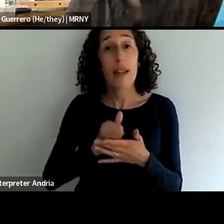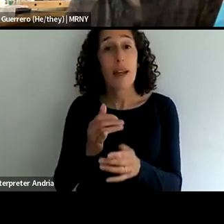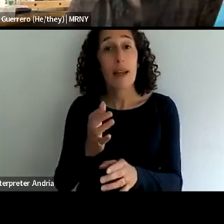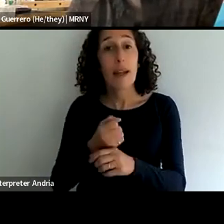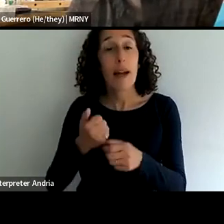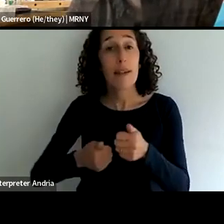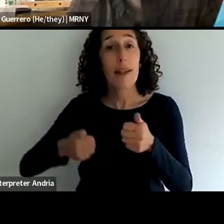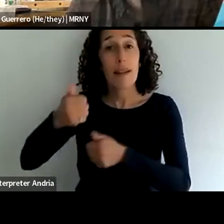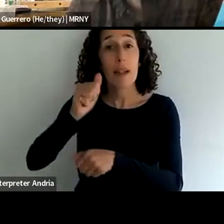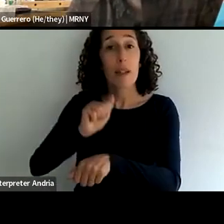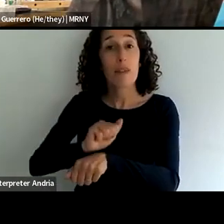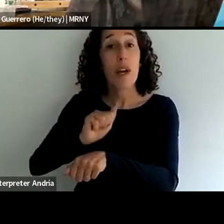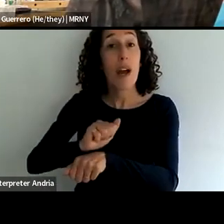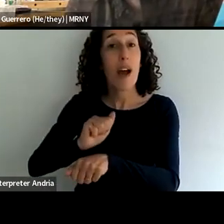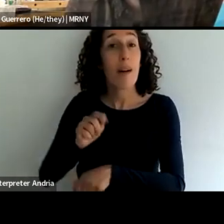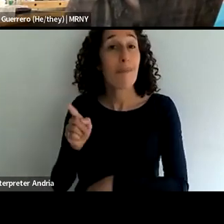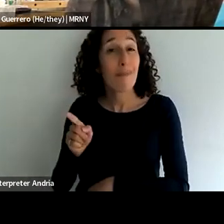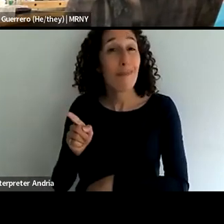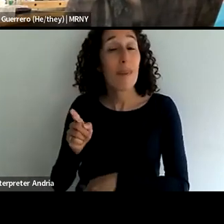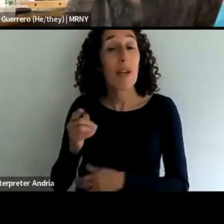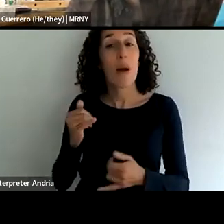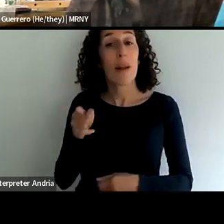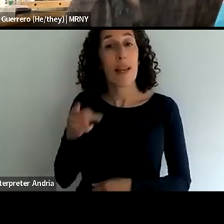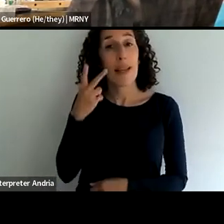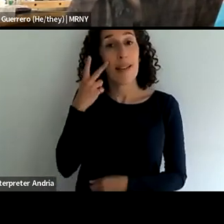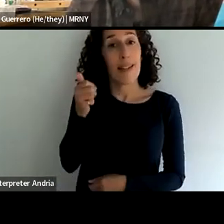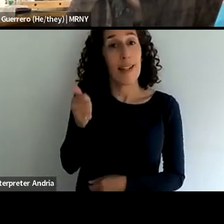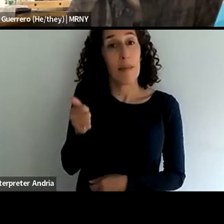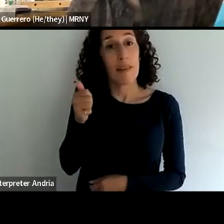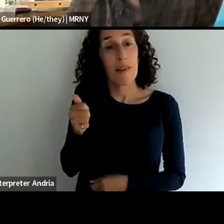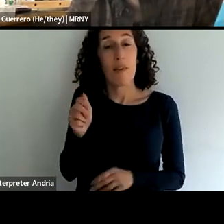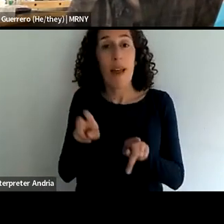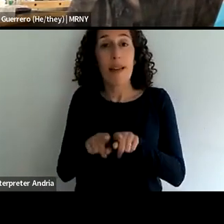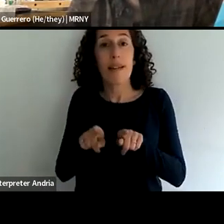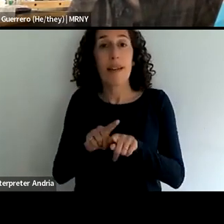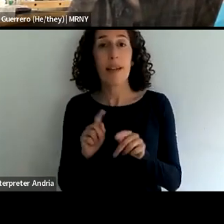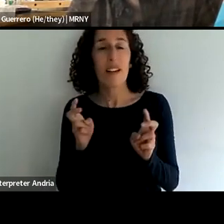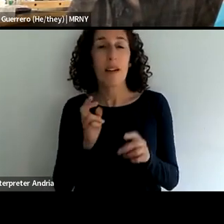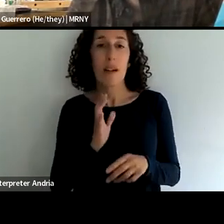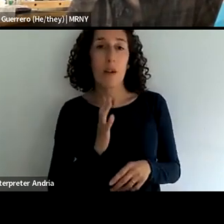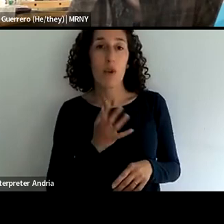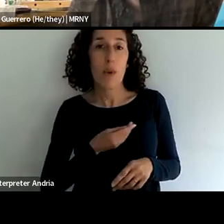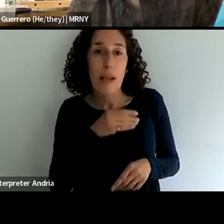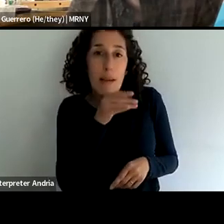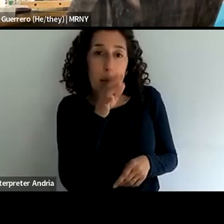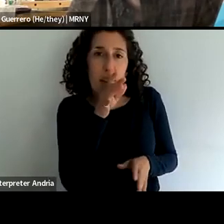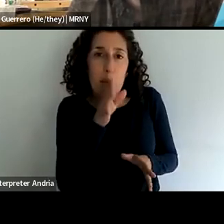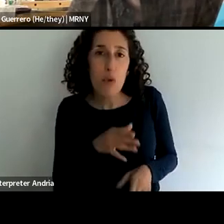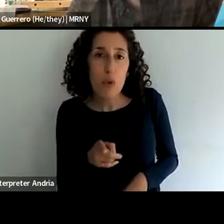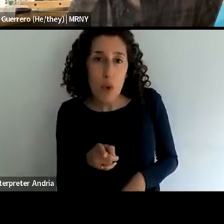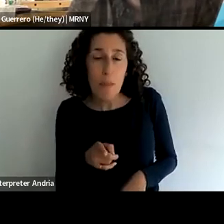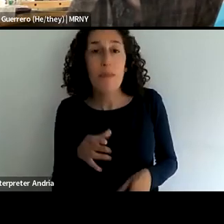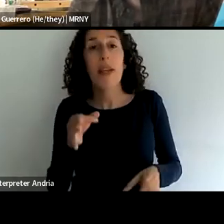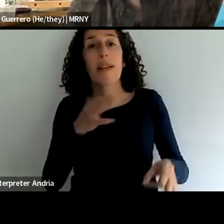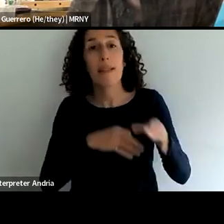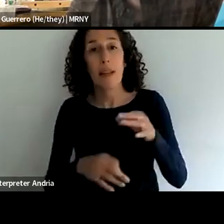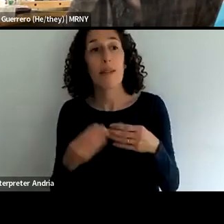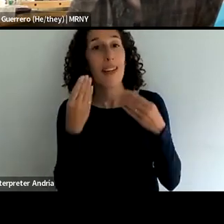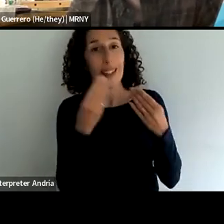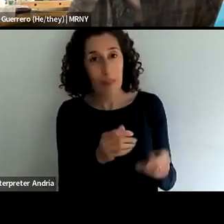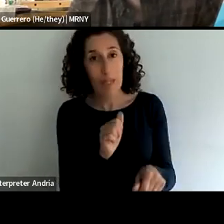and now they want to, you know, see themselves as the trans whisperer instead of actually allowing a trans or non-binary person to have that